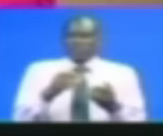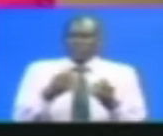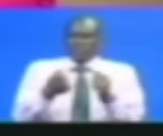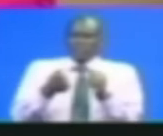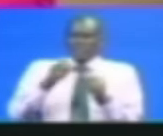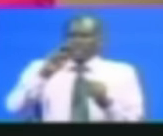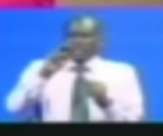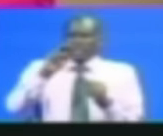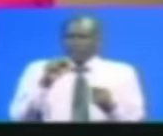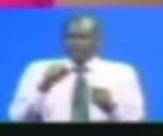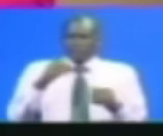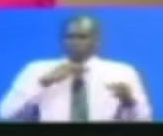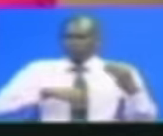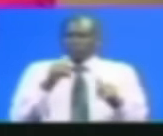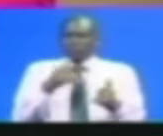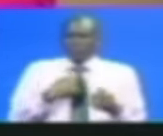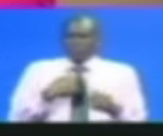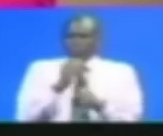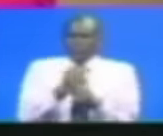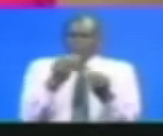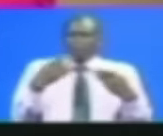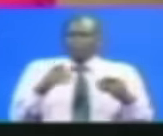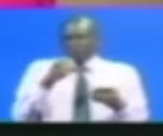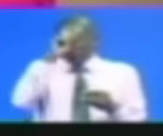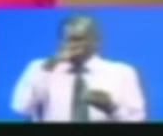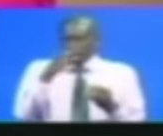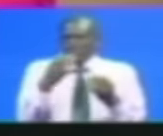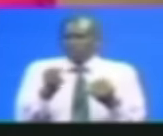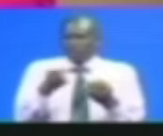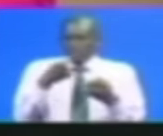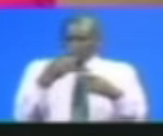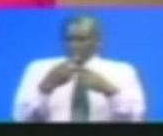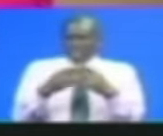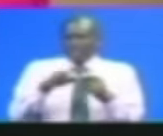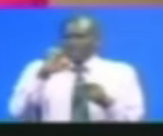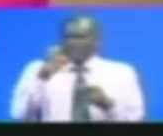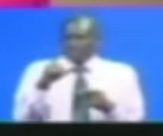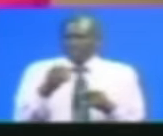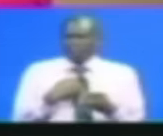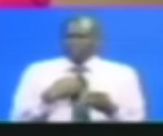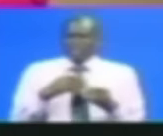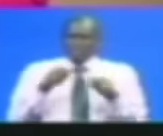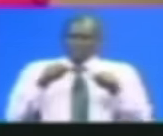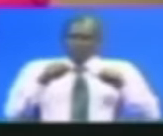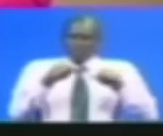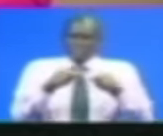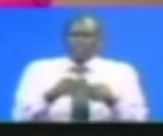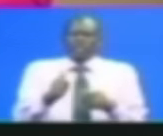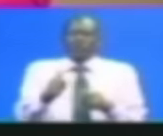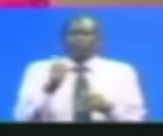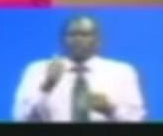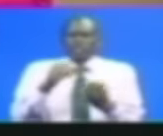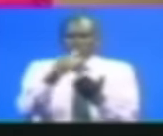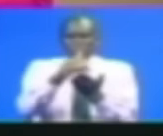NYS scandal that has caught many by surprise. Earlier in the year, the executive has been consistent in dismissing reports